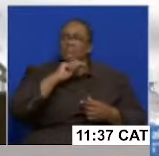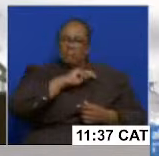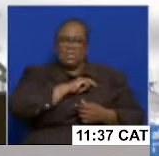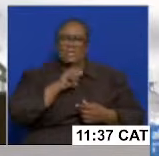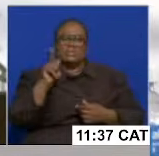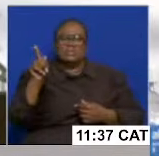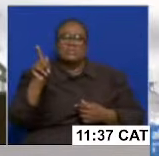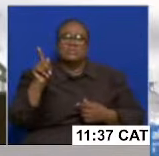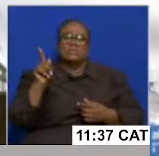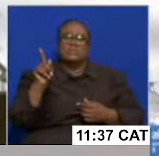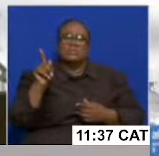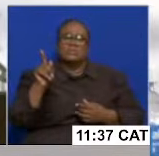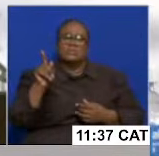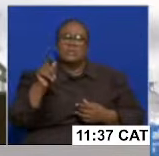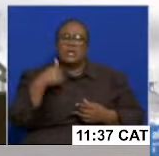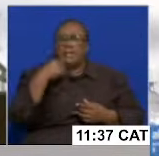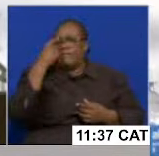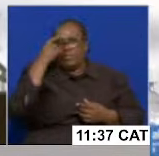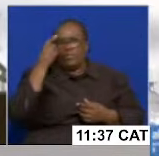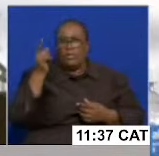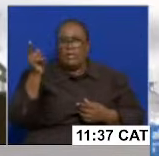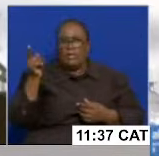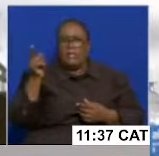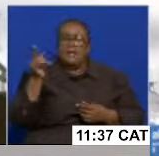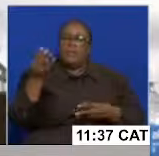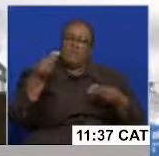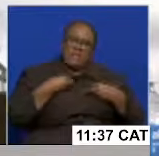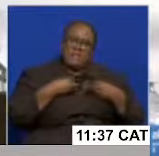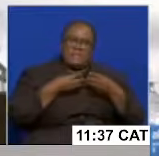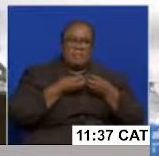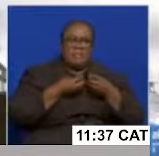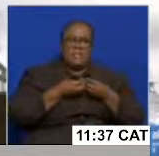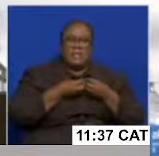something that is not there on